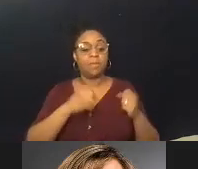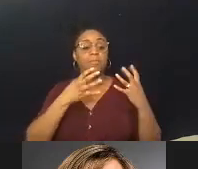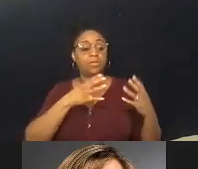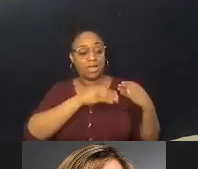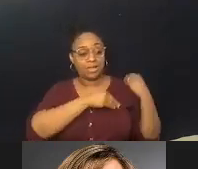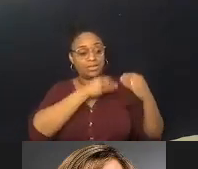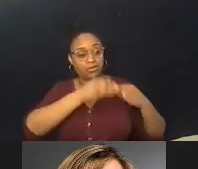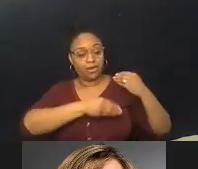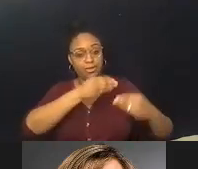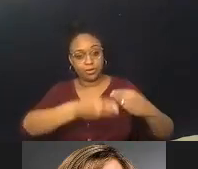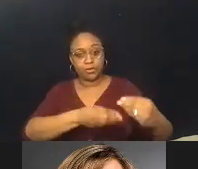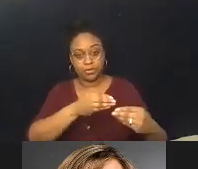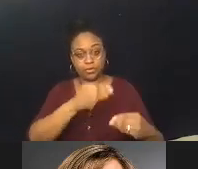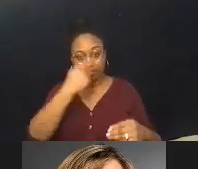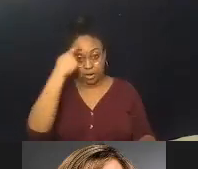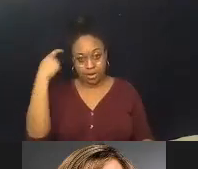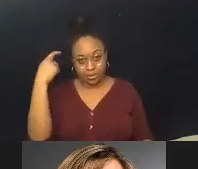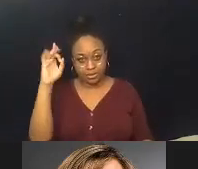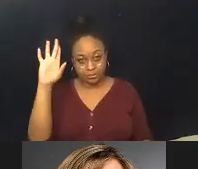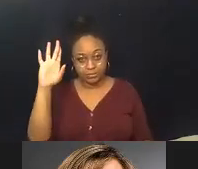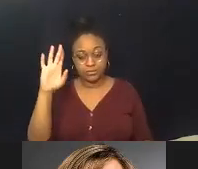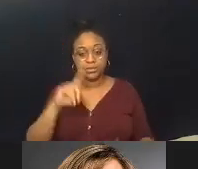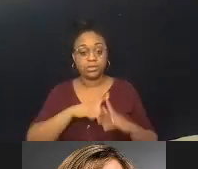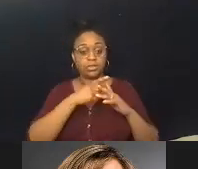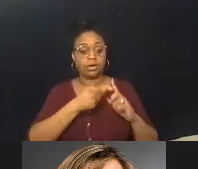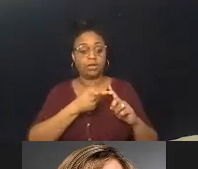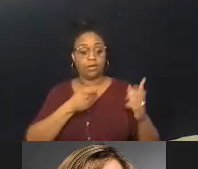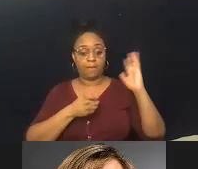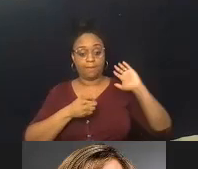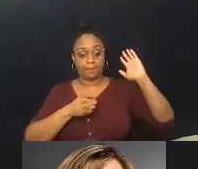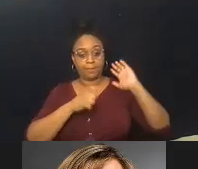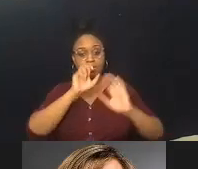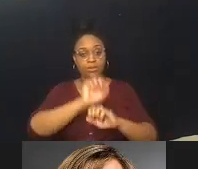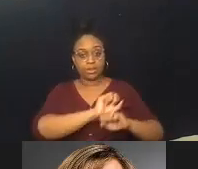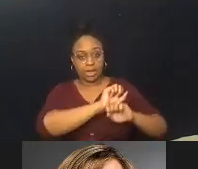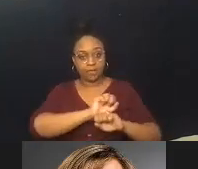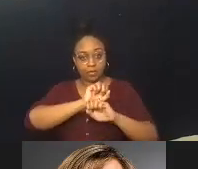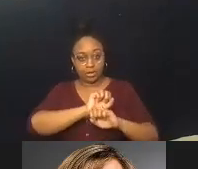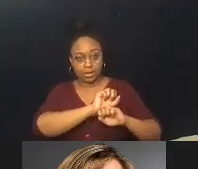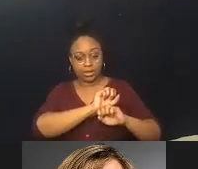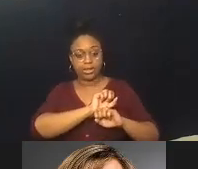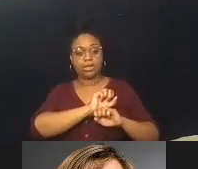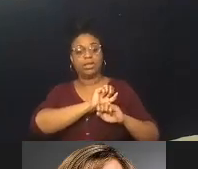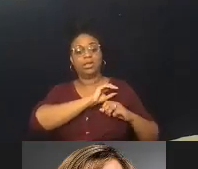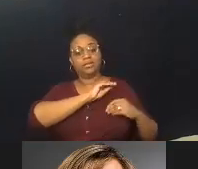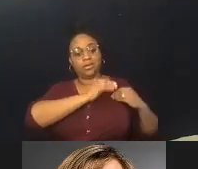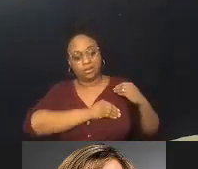how starting from slavery, what has been like inherited trauma